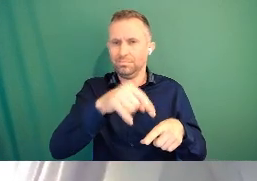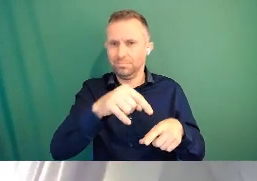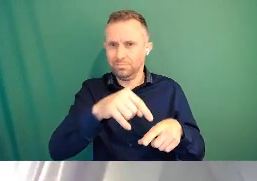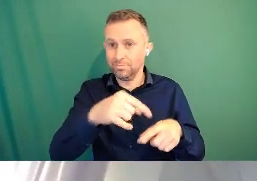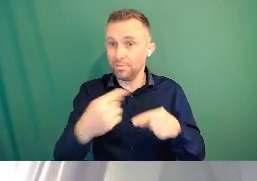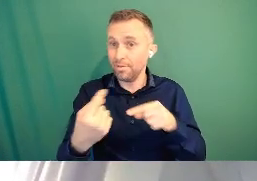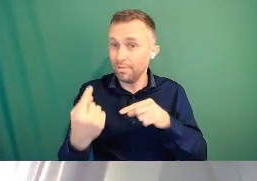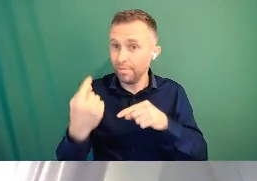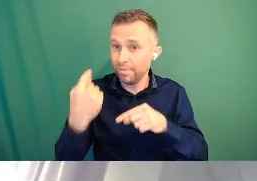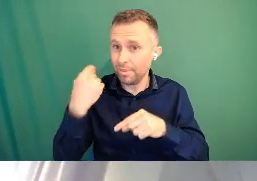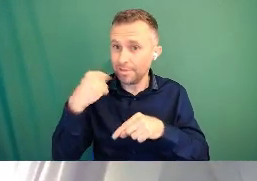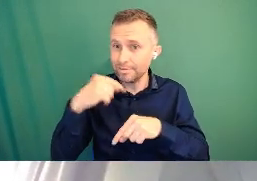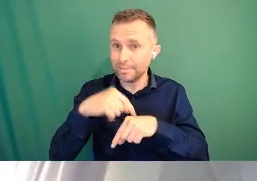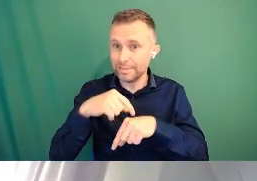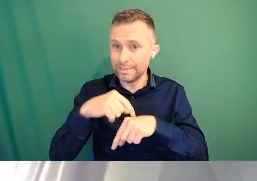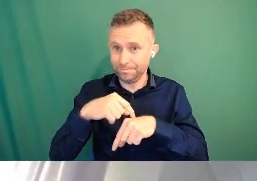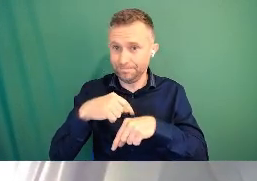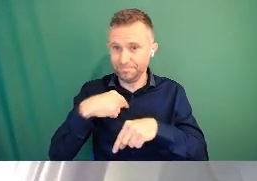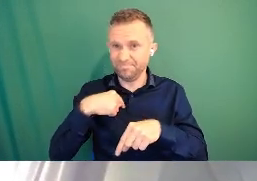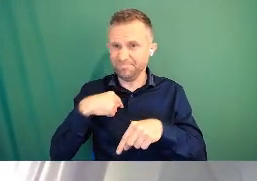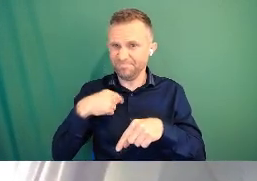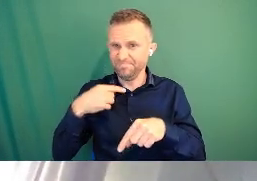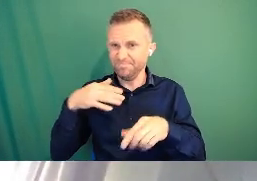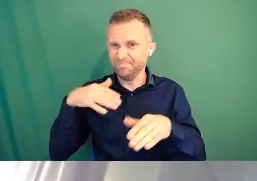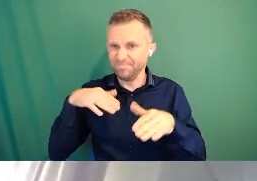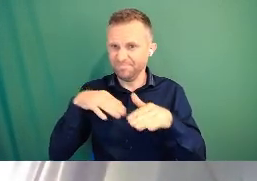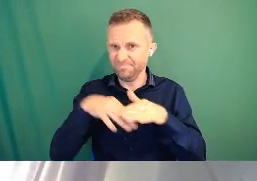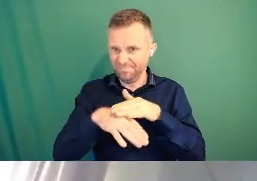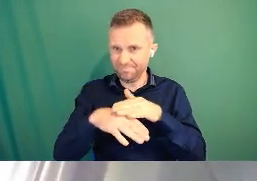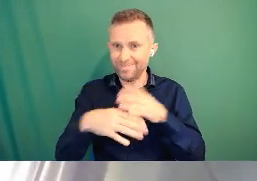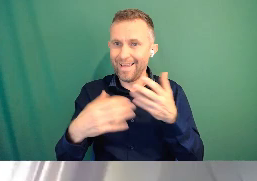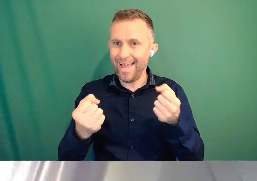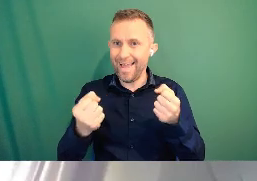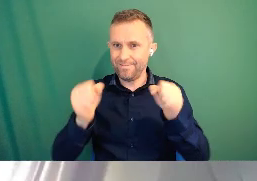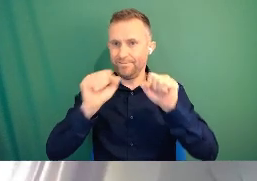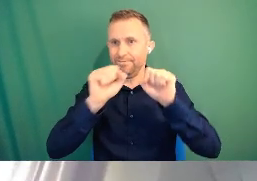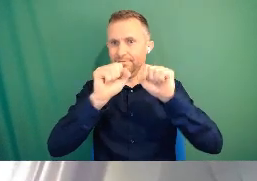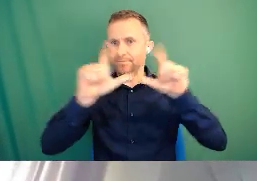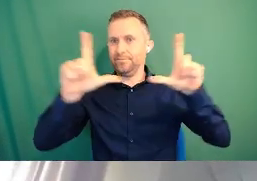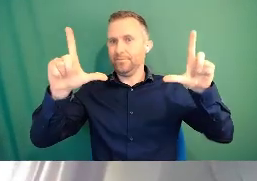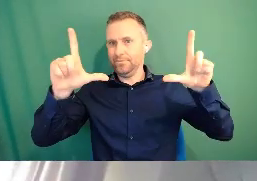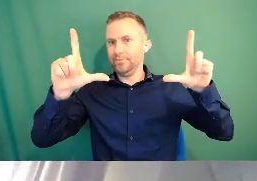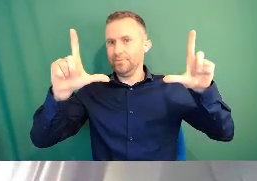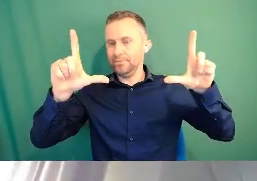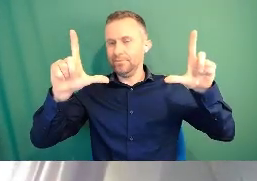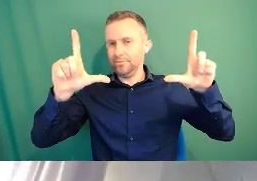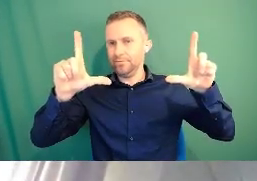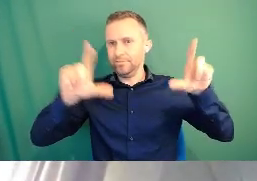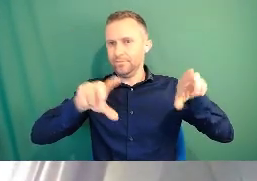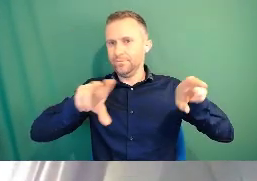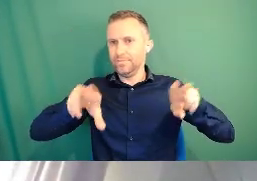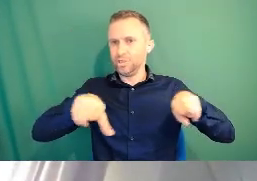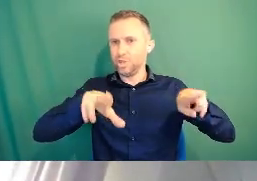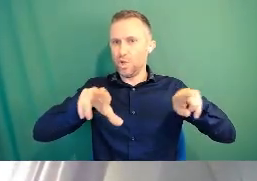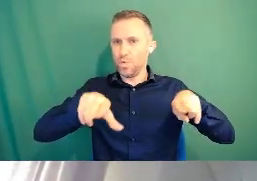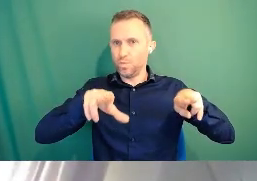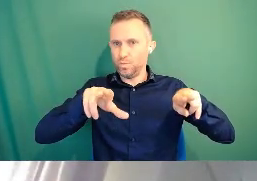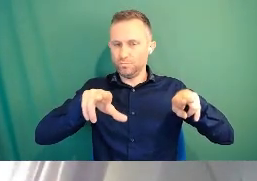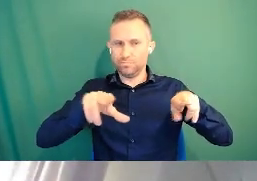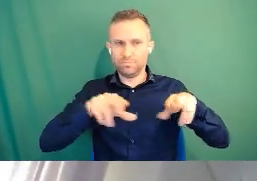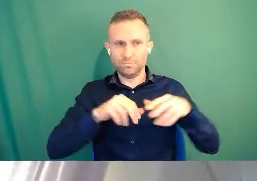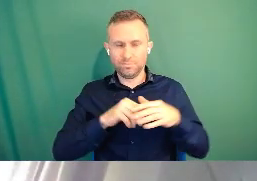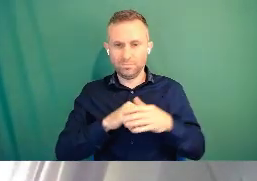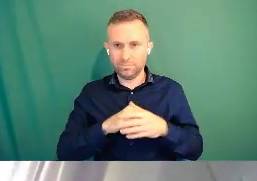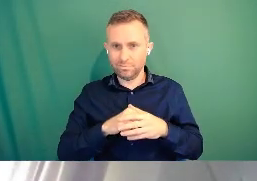kitchen, there was, when I went, a video for people, a video stand,